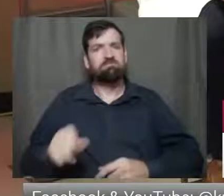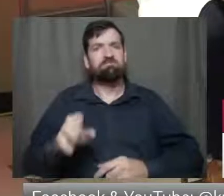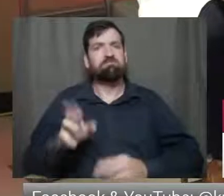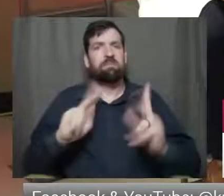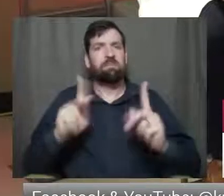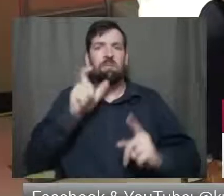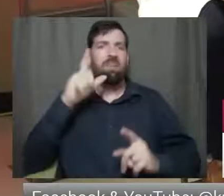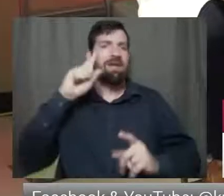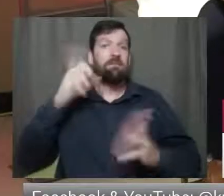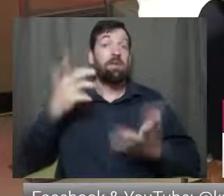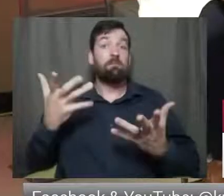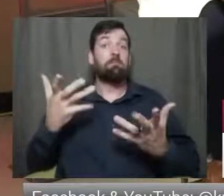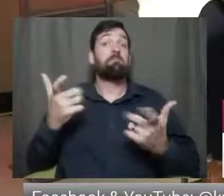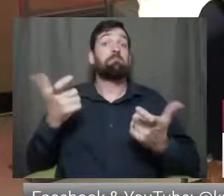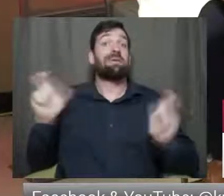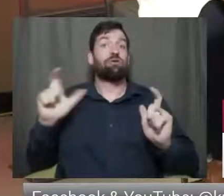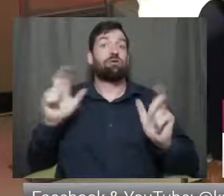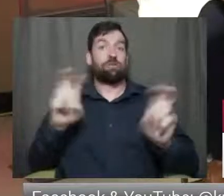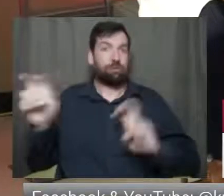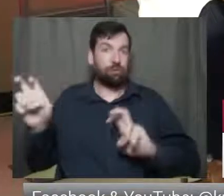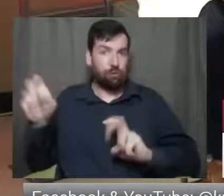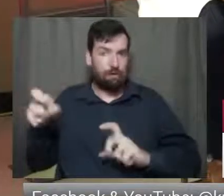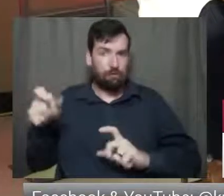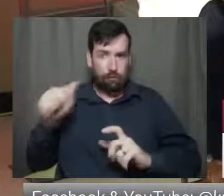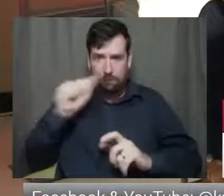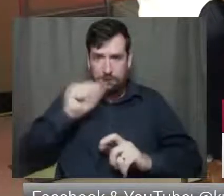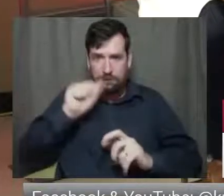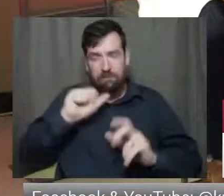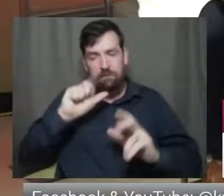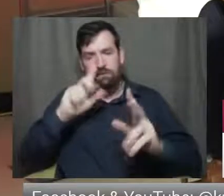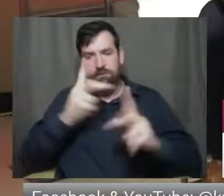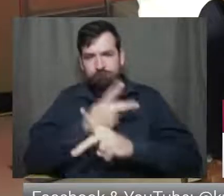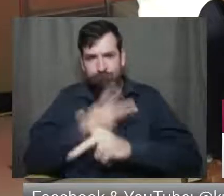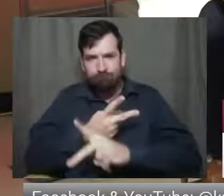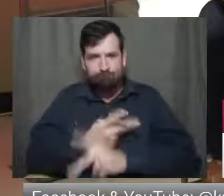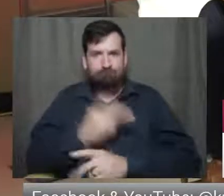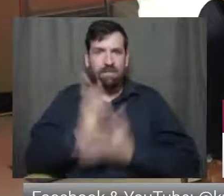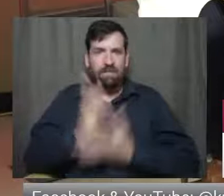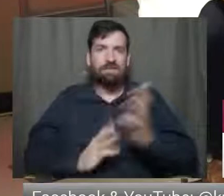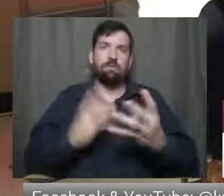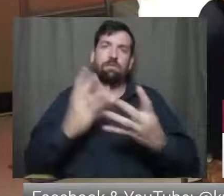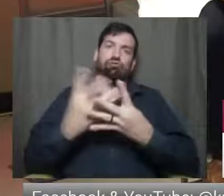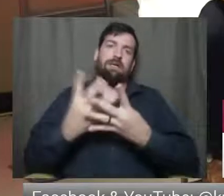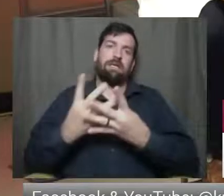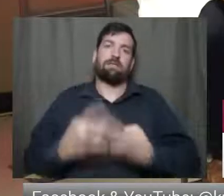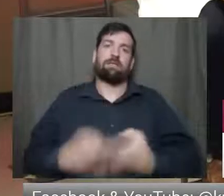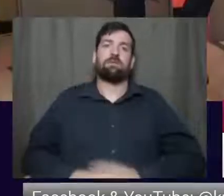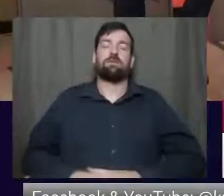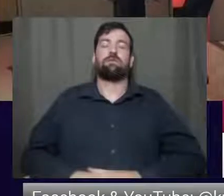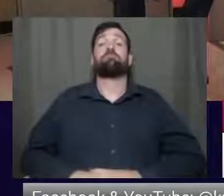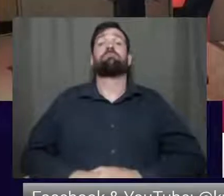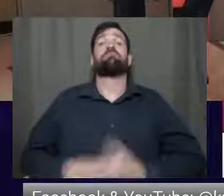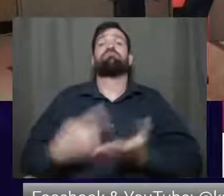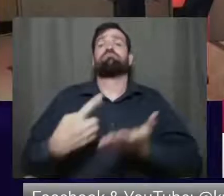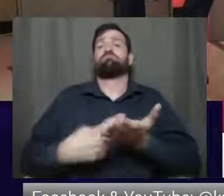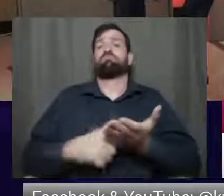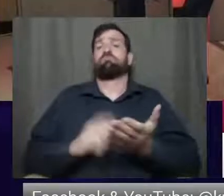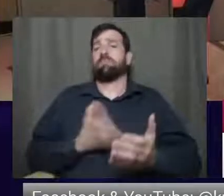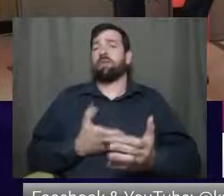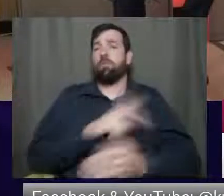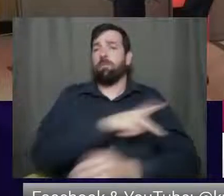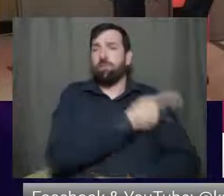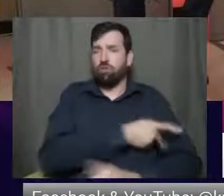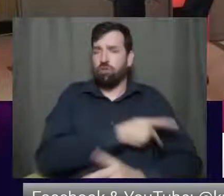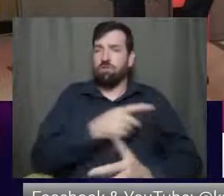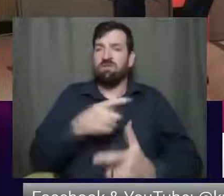bigger issue that you have to deal with once you kind of uncover some of those initial screenings. So let's talk about our patient just before we get to some final thoughts.